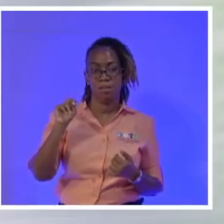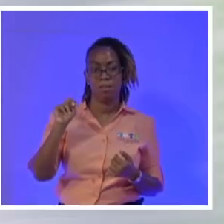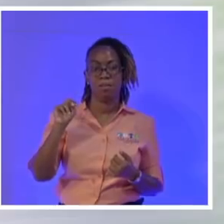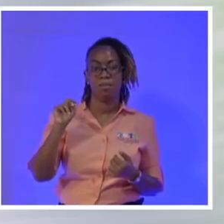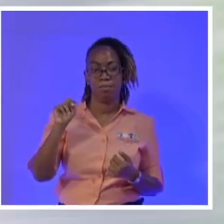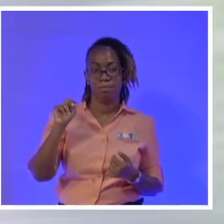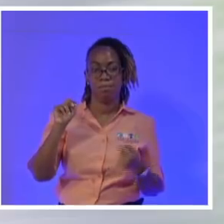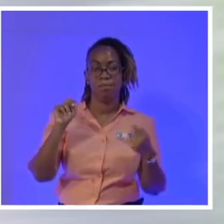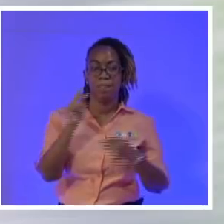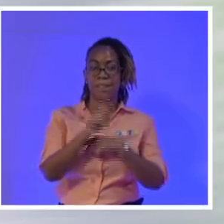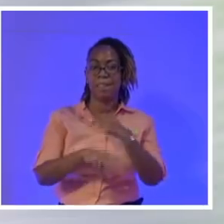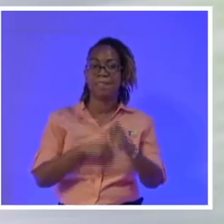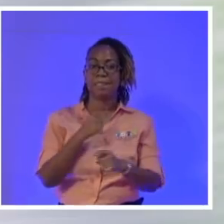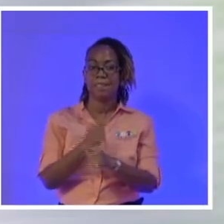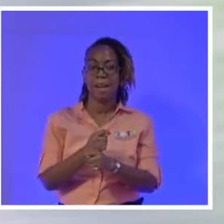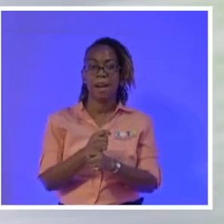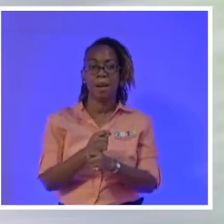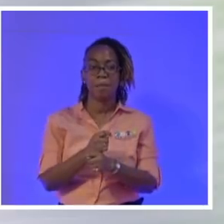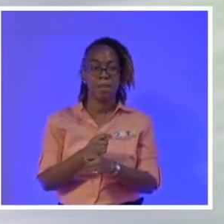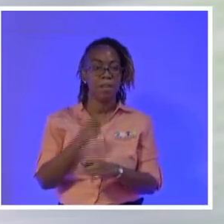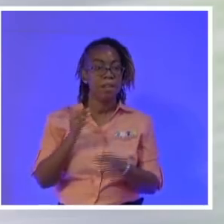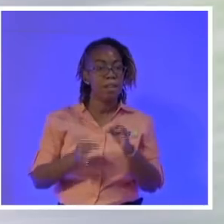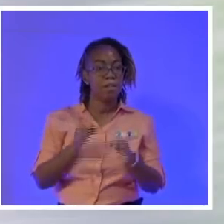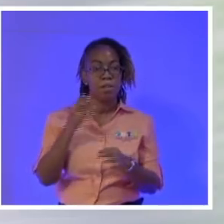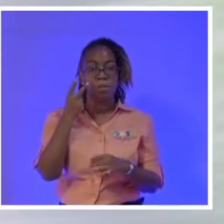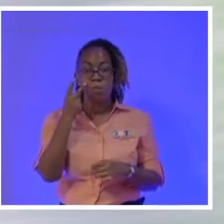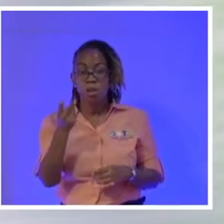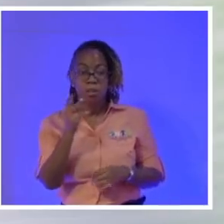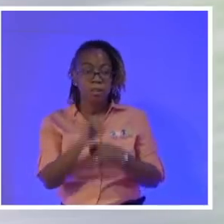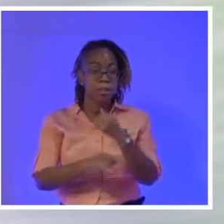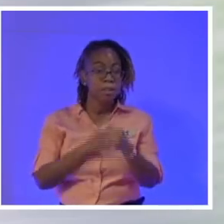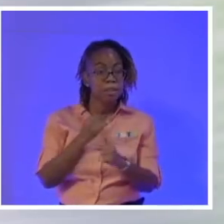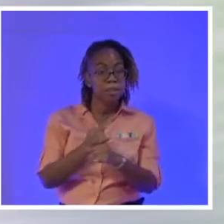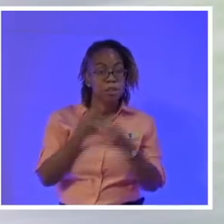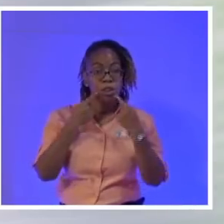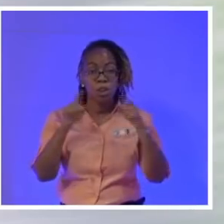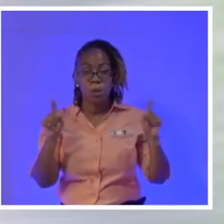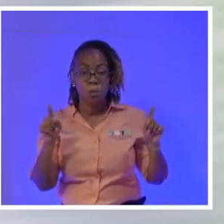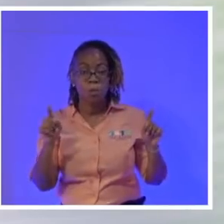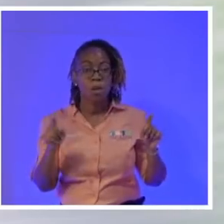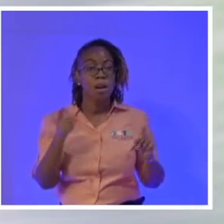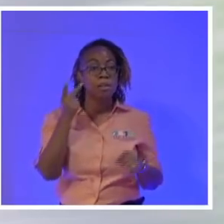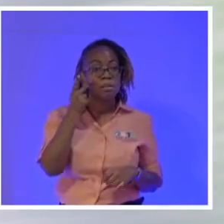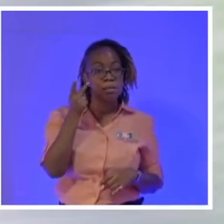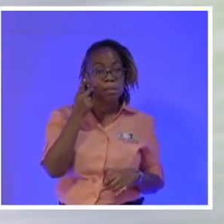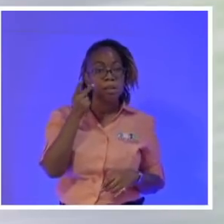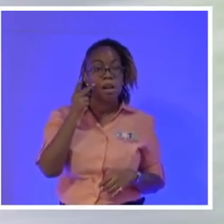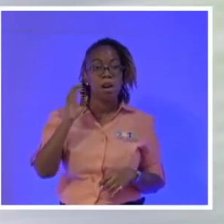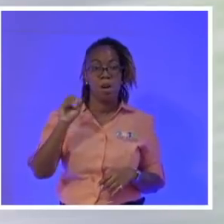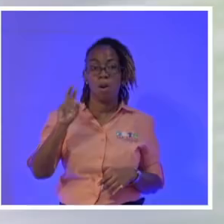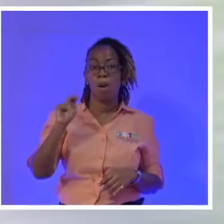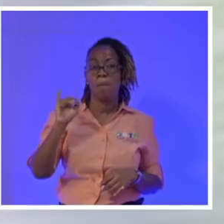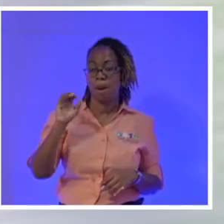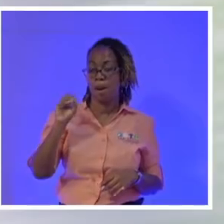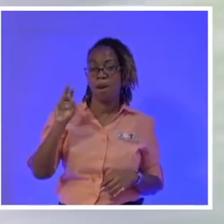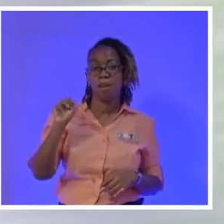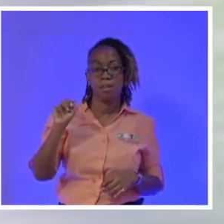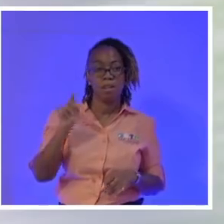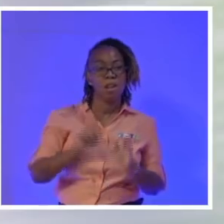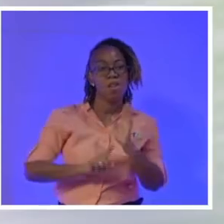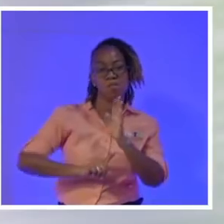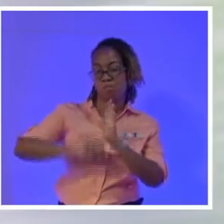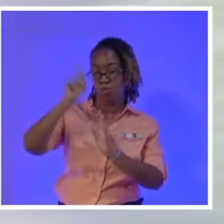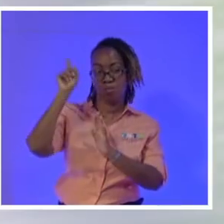who are paying attention to international news, you will see the Omicron variant is surging